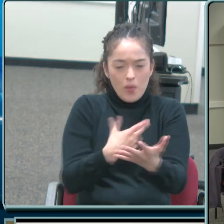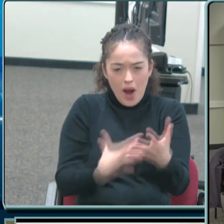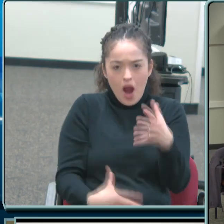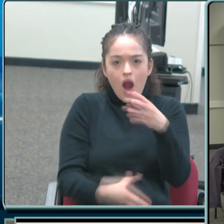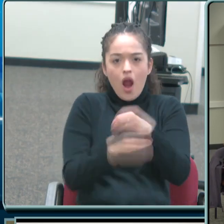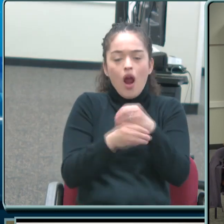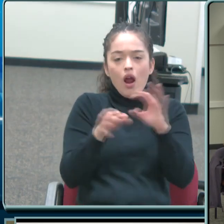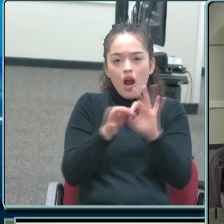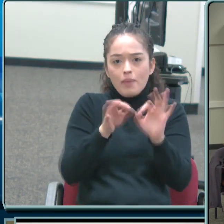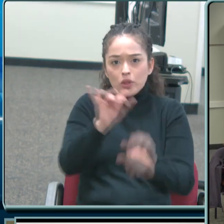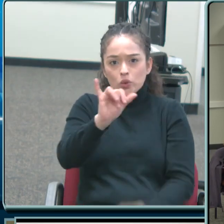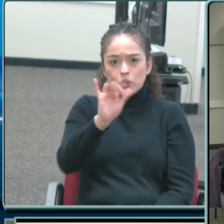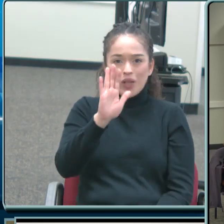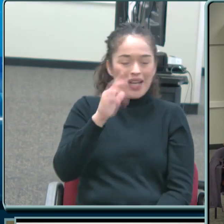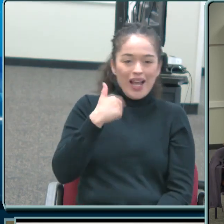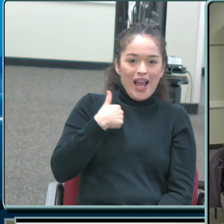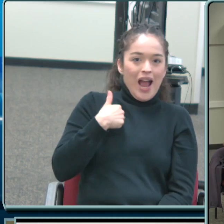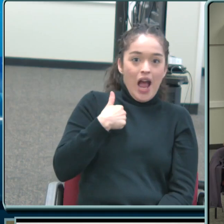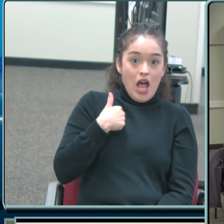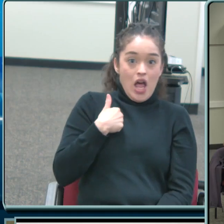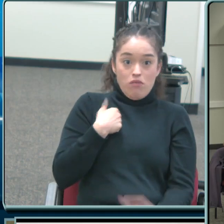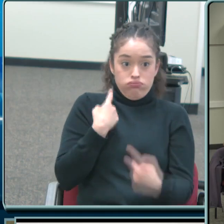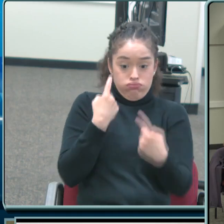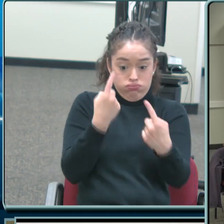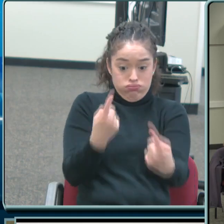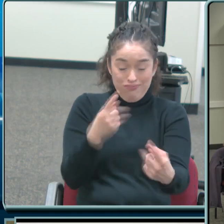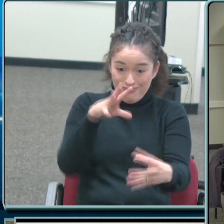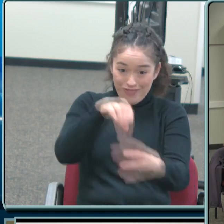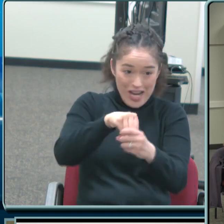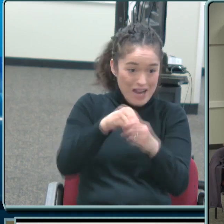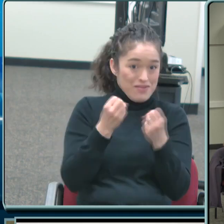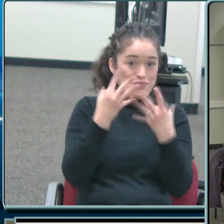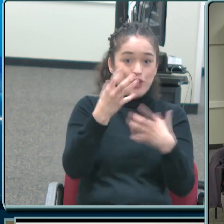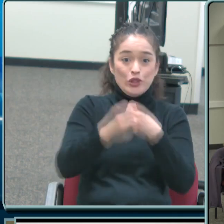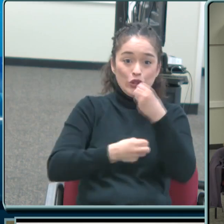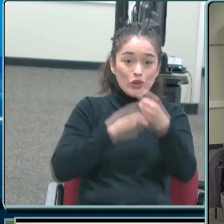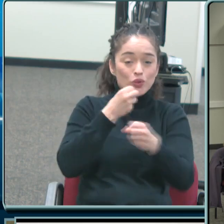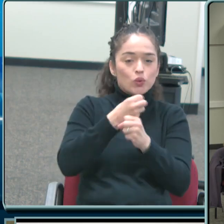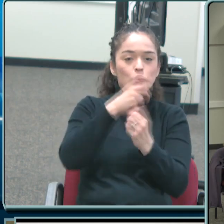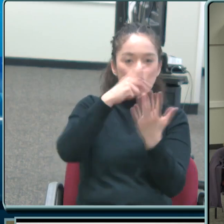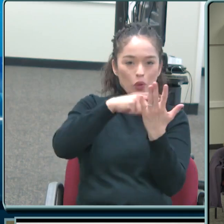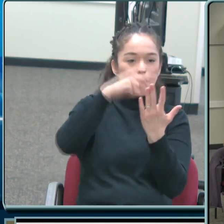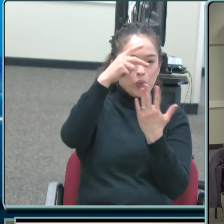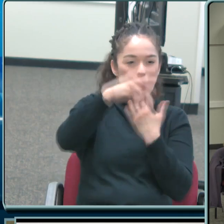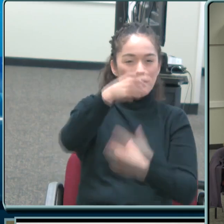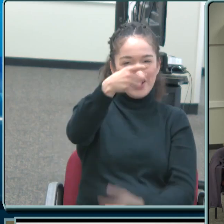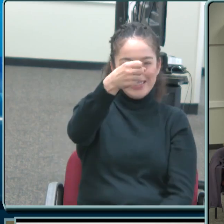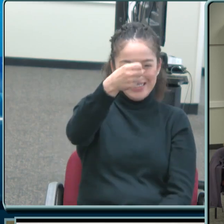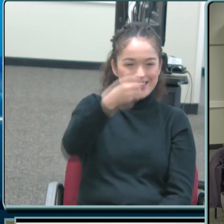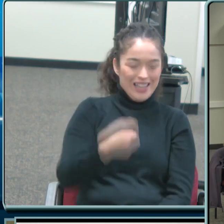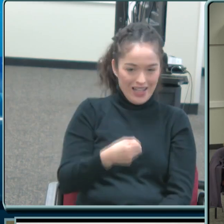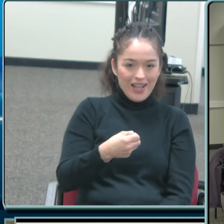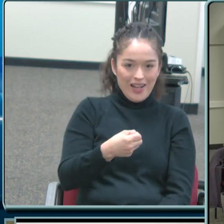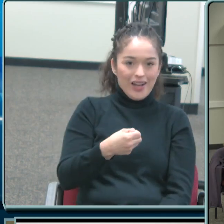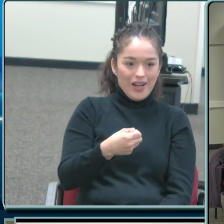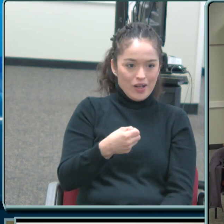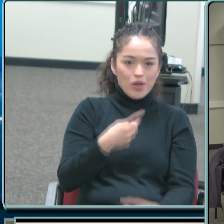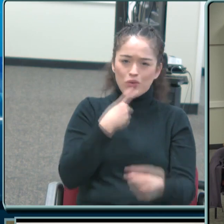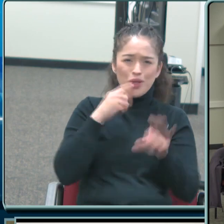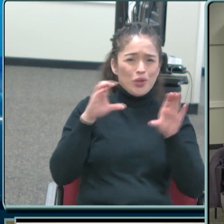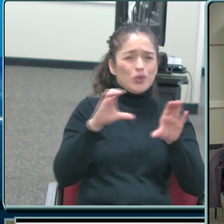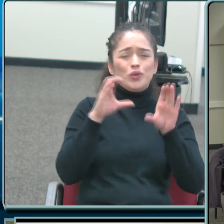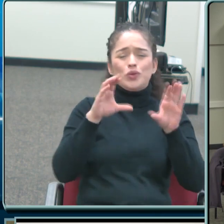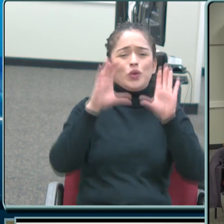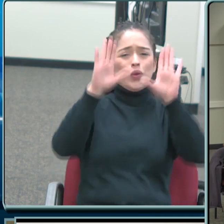comment there as well. I've got to work with them for many, many years now. The program down is in the south side. They've done previous great work